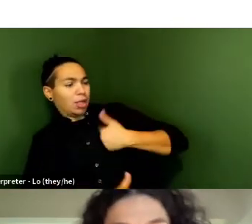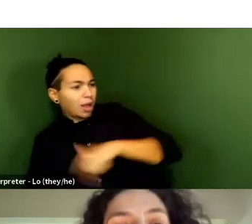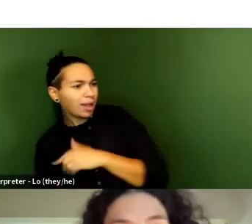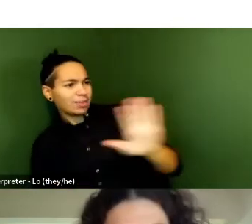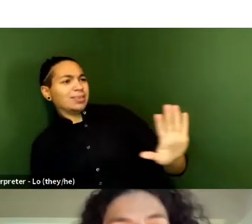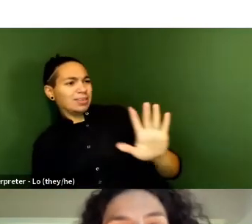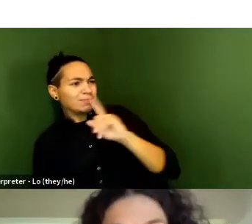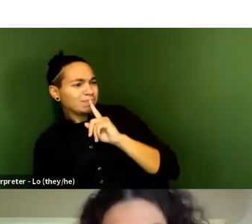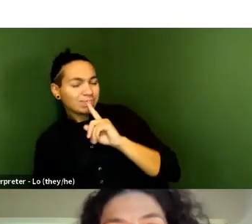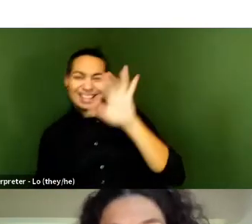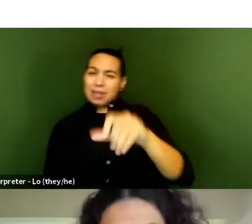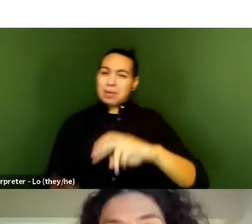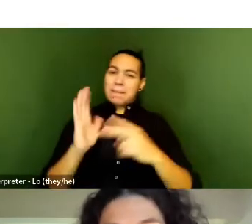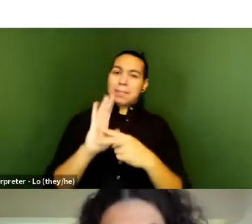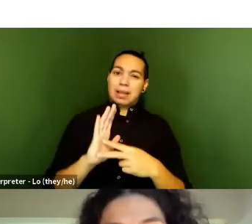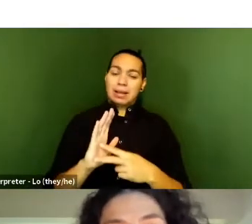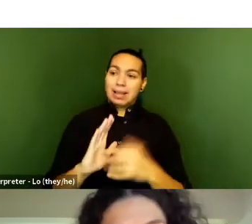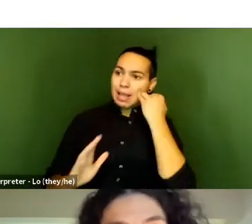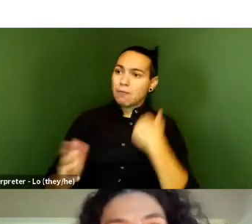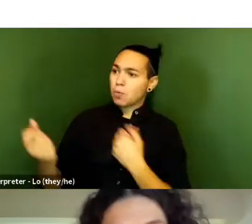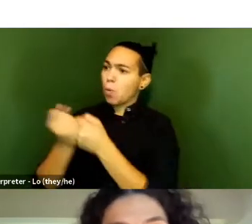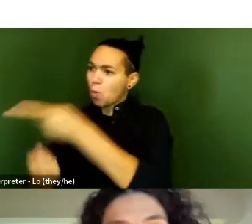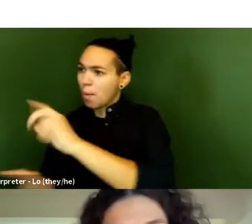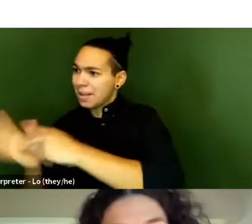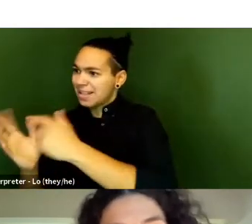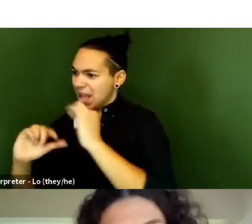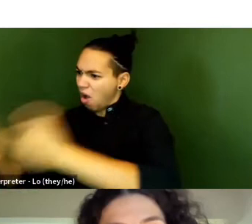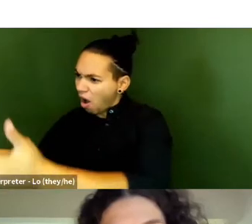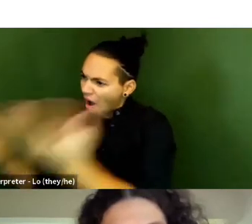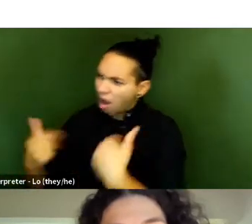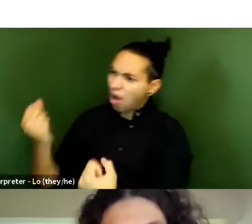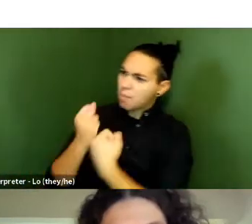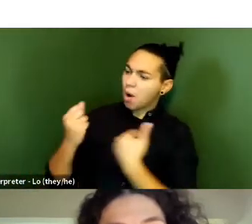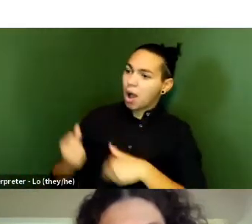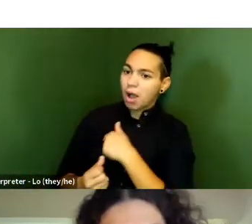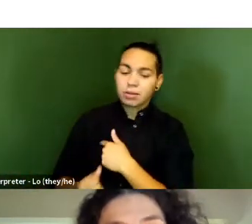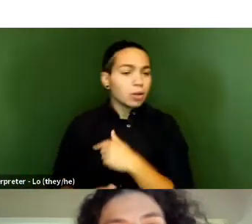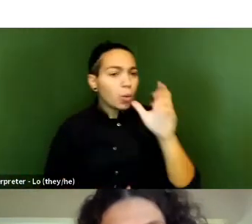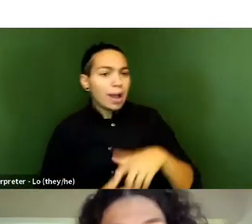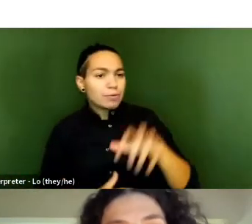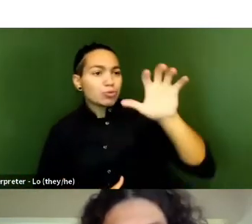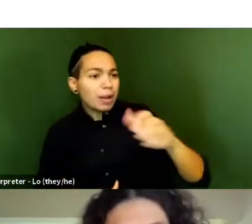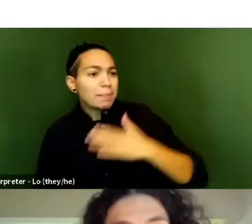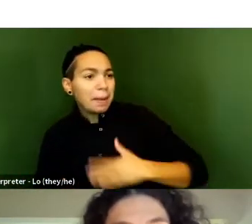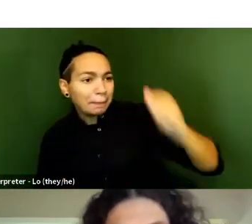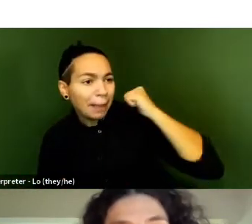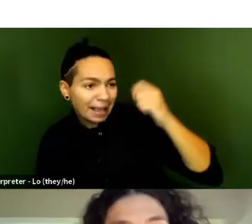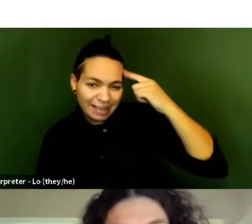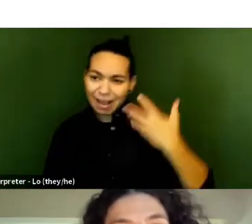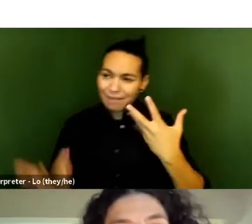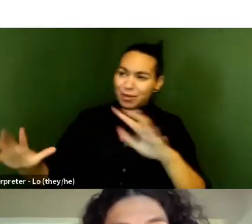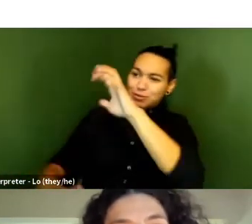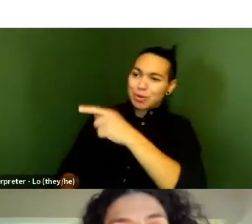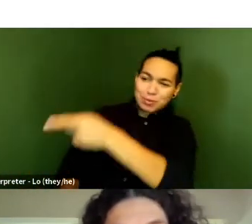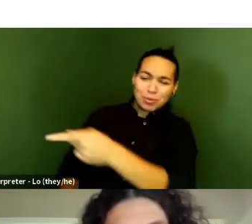think that's what I mean. Like there shouldn't be an expectation that somebody has to scratch your back when you're in solidarity. Like